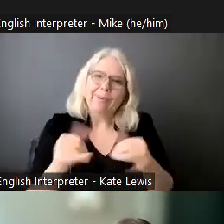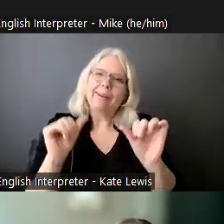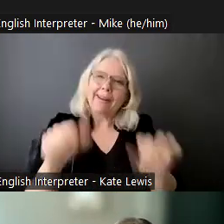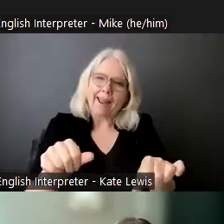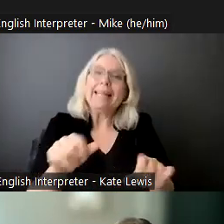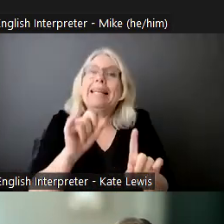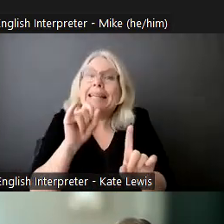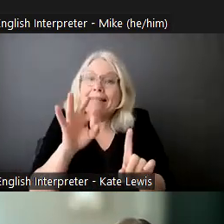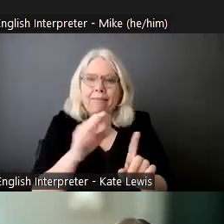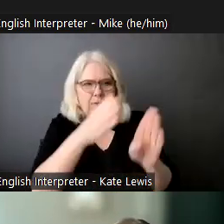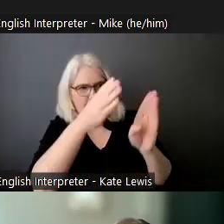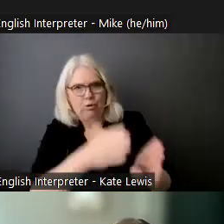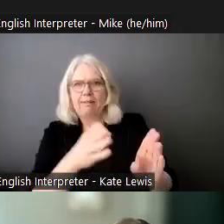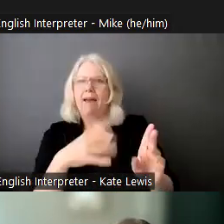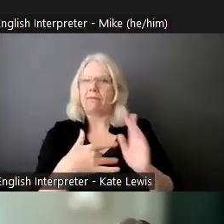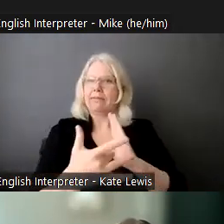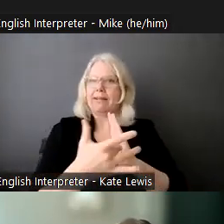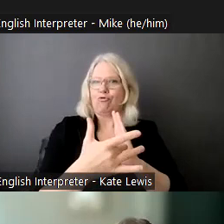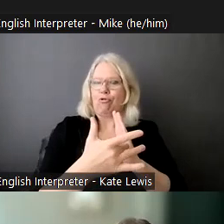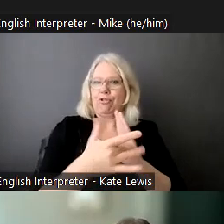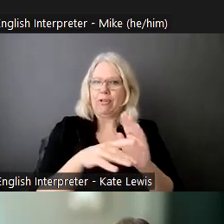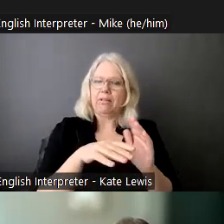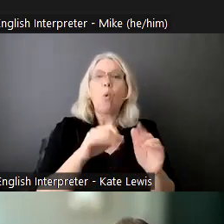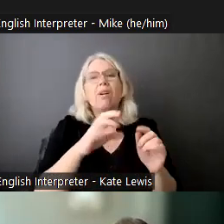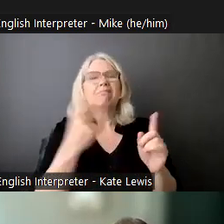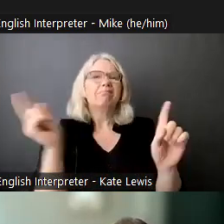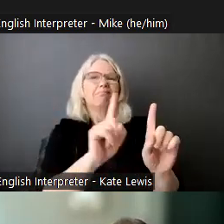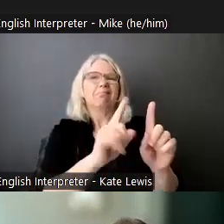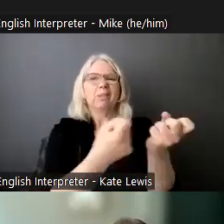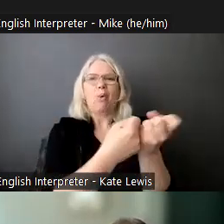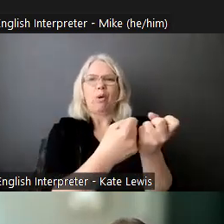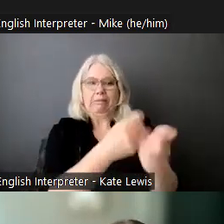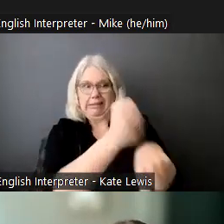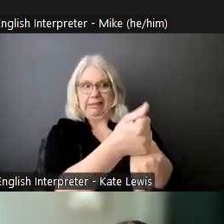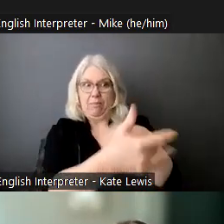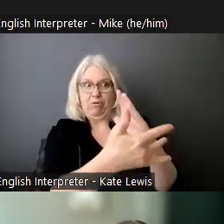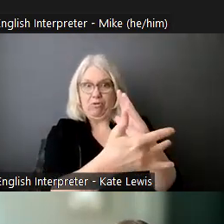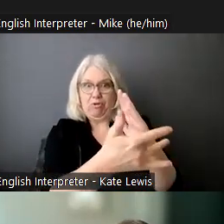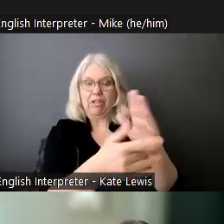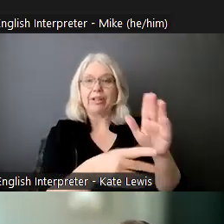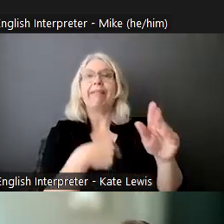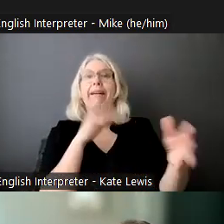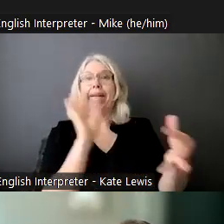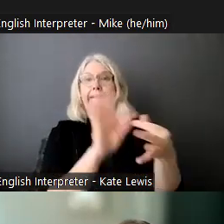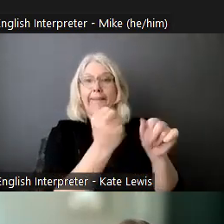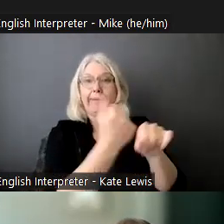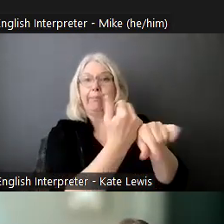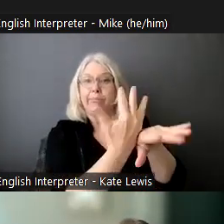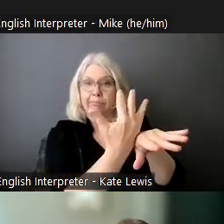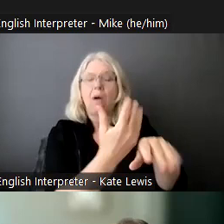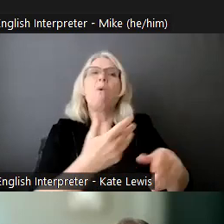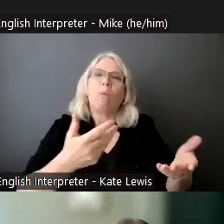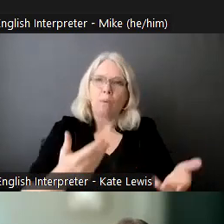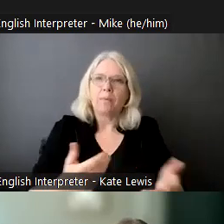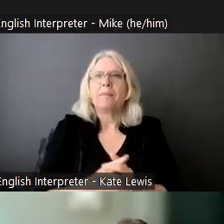can themselves set it up or they have support that can set it up, they have to be able to